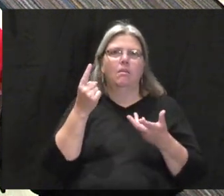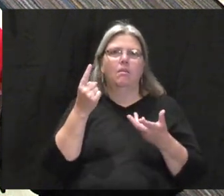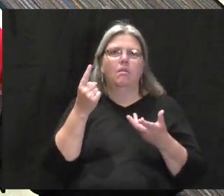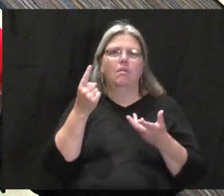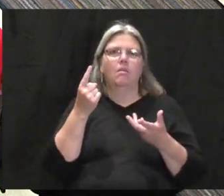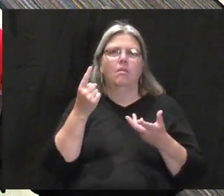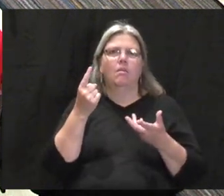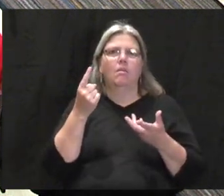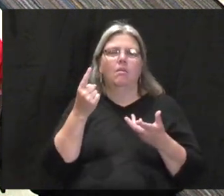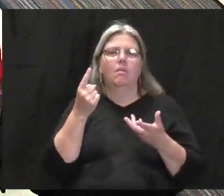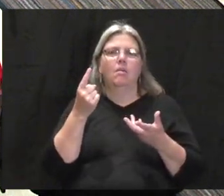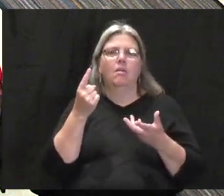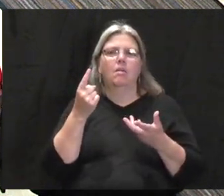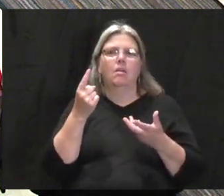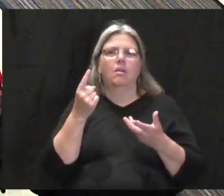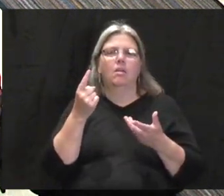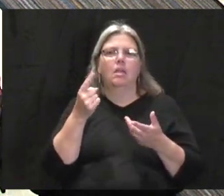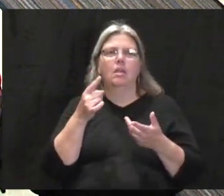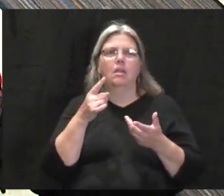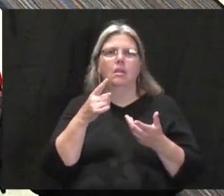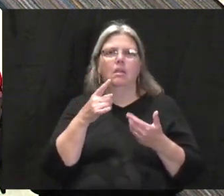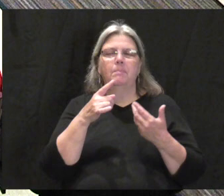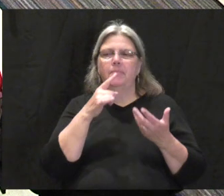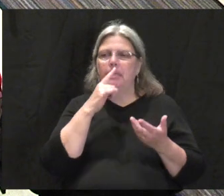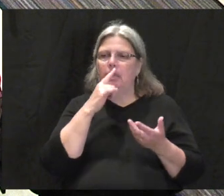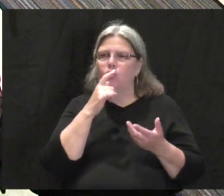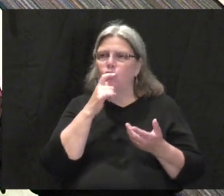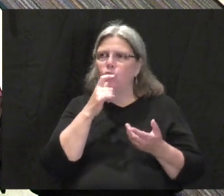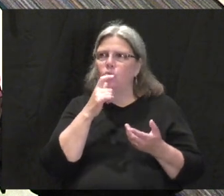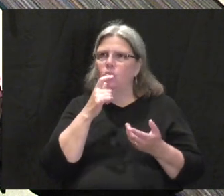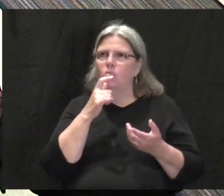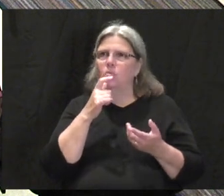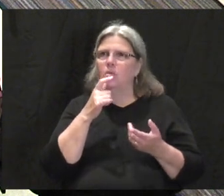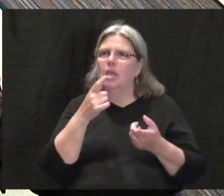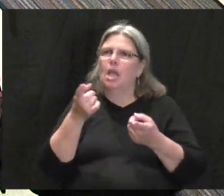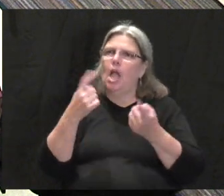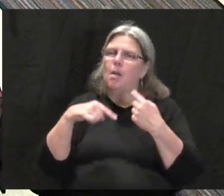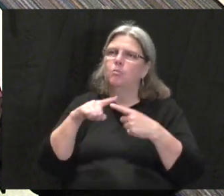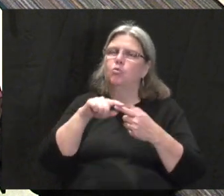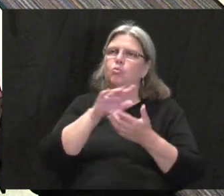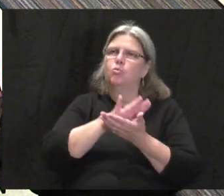And I guess the best answer I can give you is, and I can, again, only speak at my school.